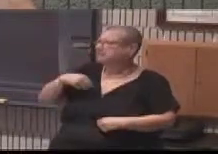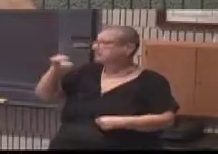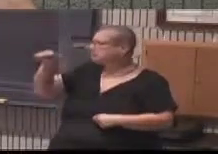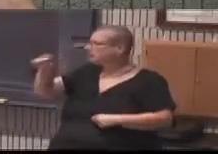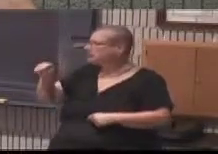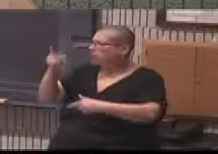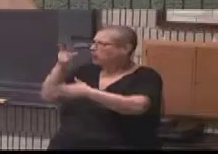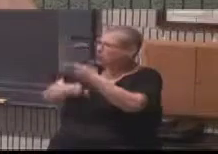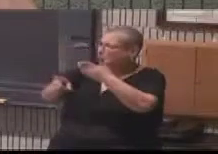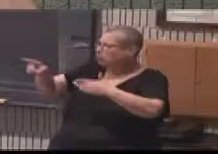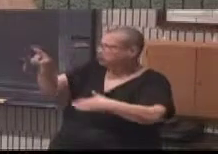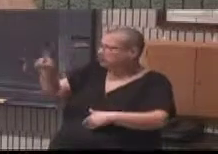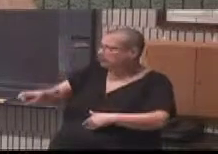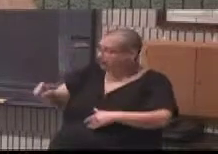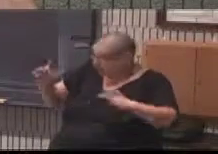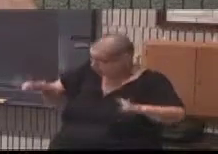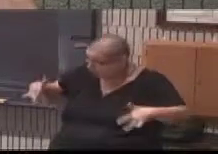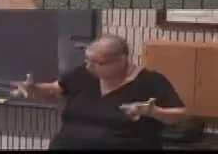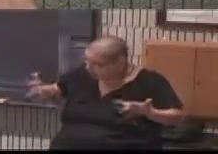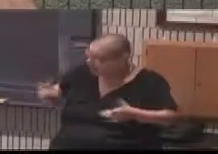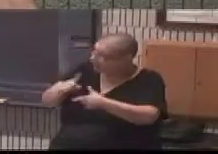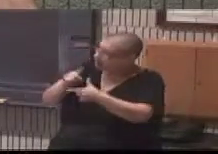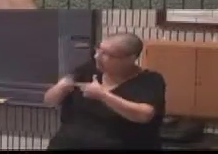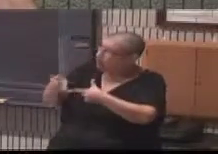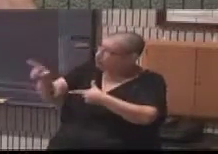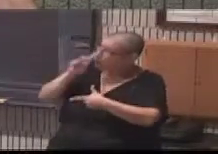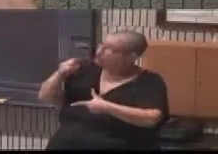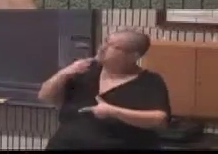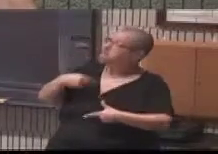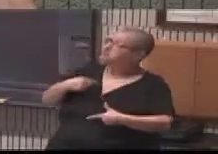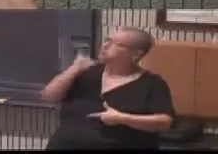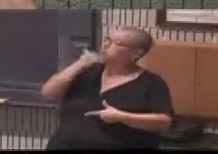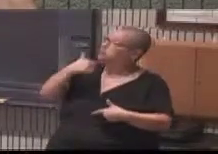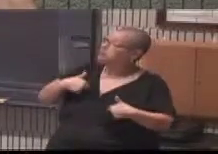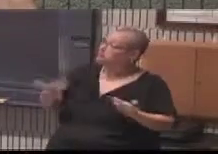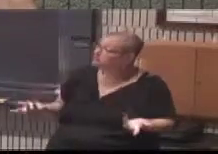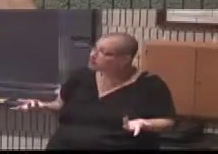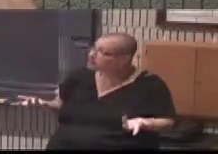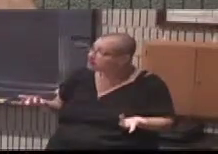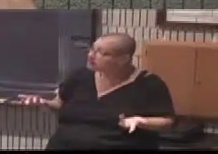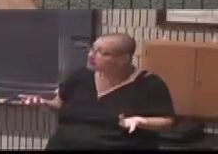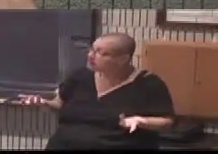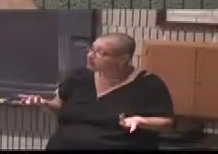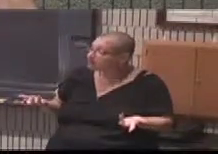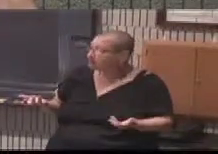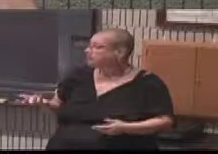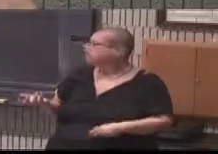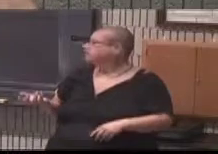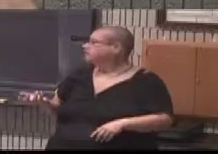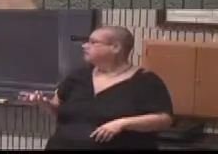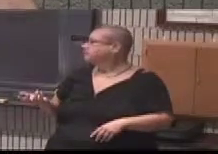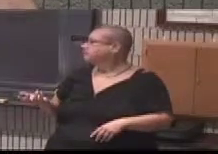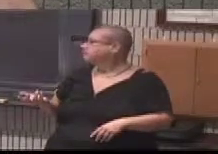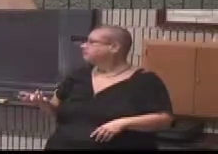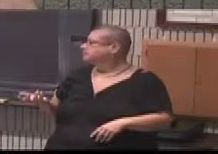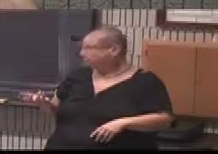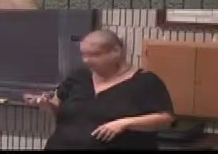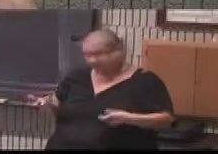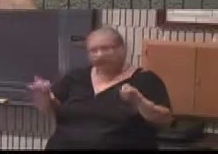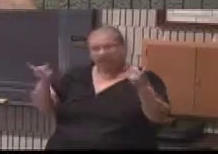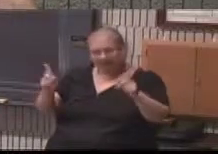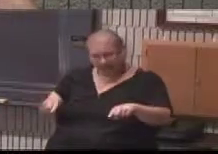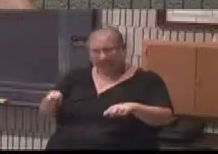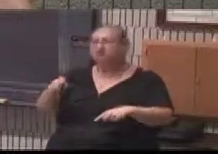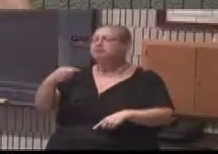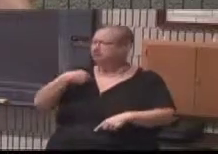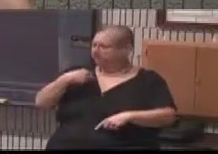to take, me in a wheelchair before we put a name to what's going on with my body. So as a hospice